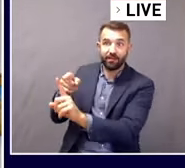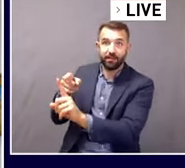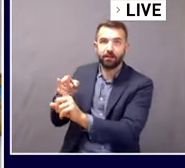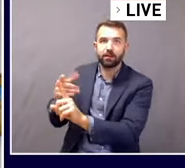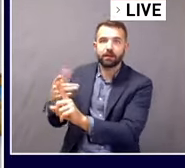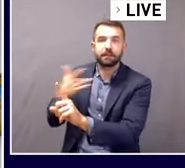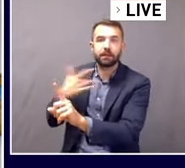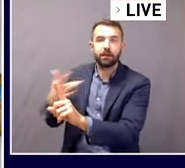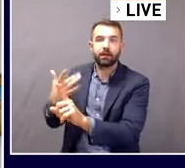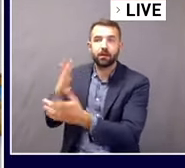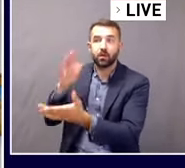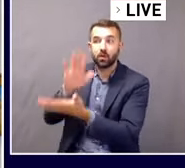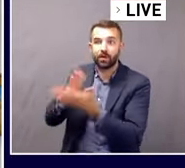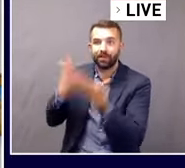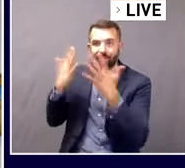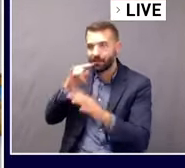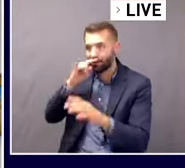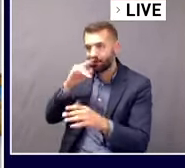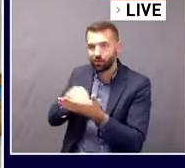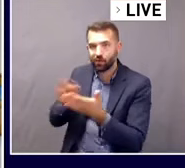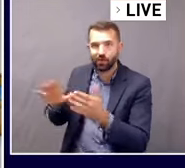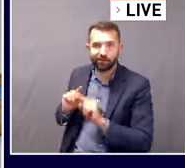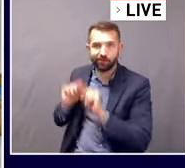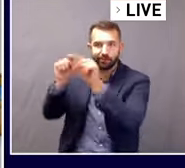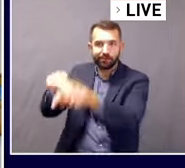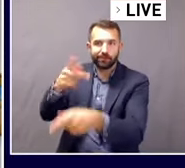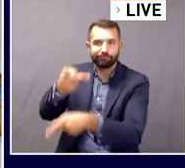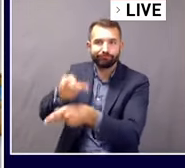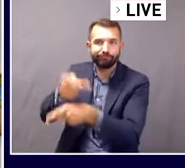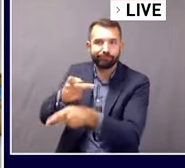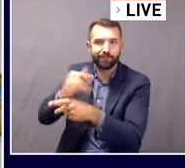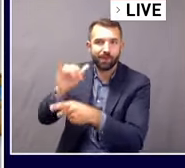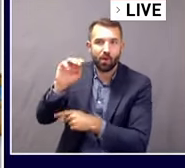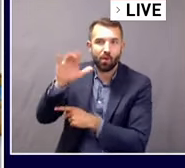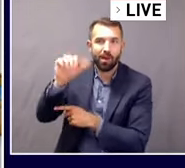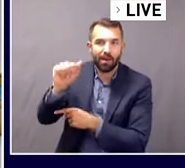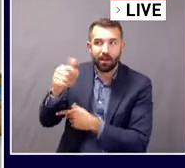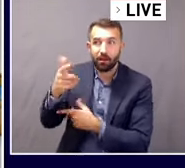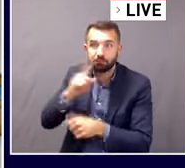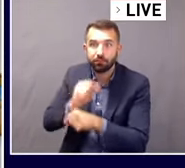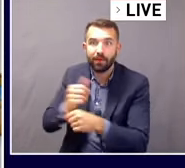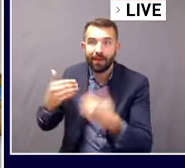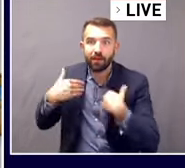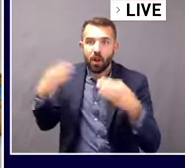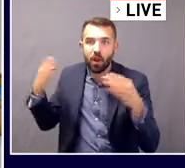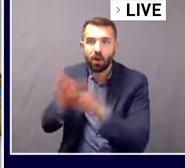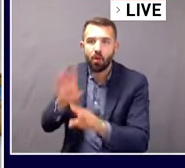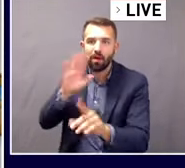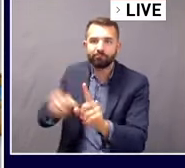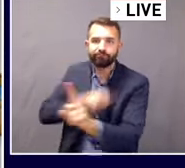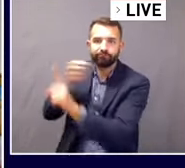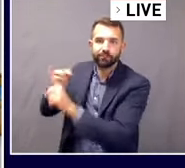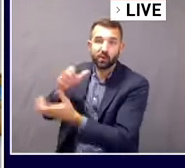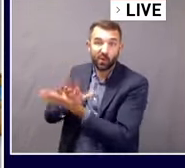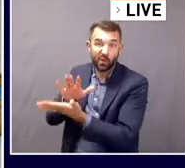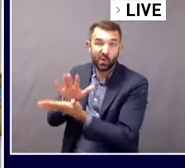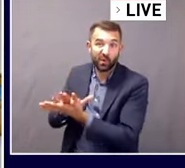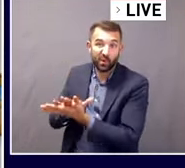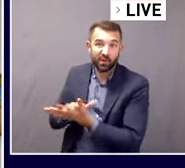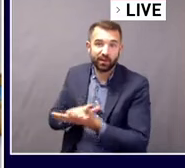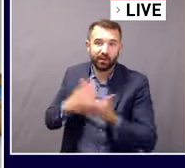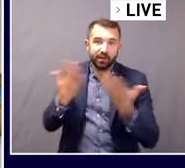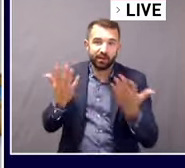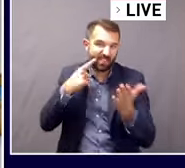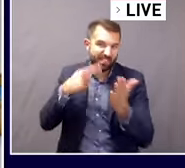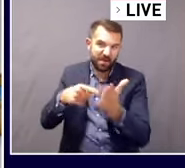different from an outbreak in somewhere that may not affect kids. So there are hard scientific numbers that we look at, but we do so in a